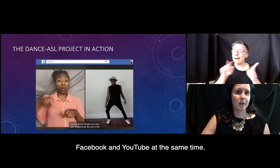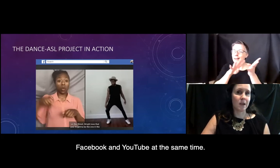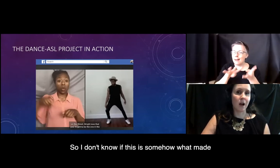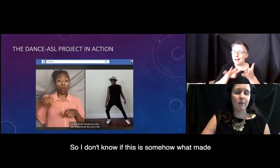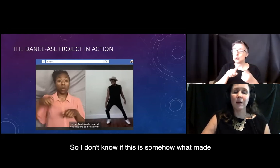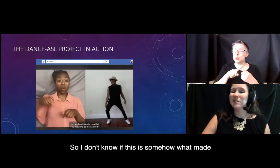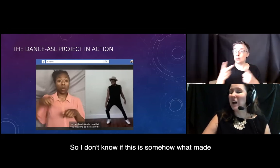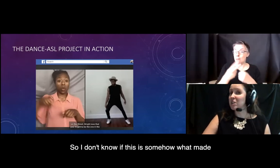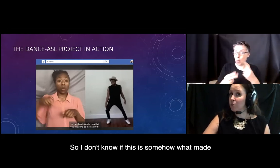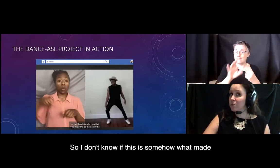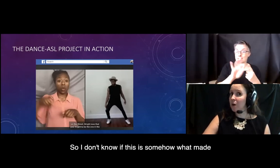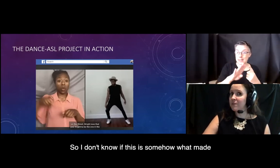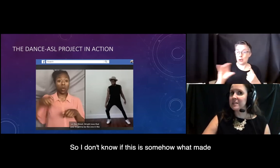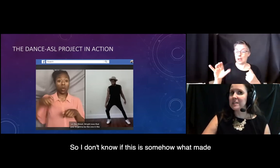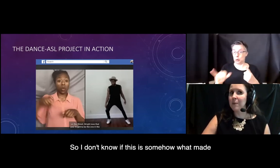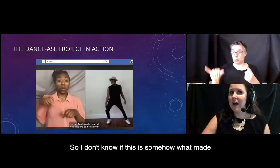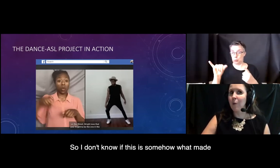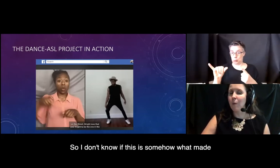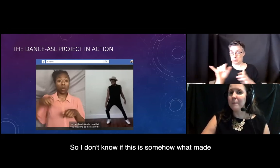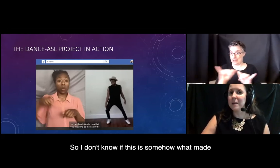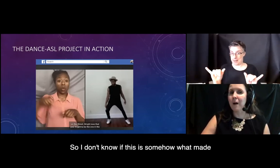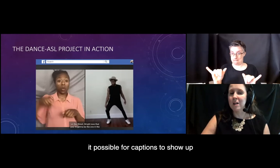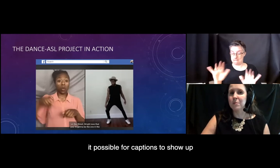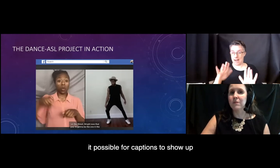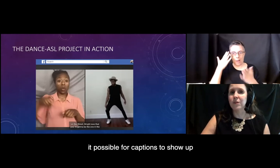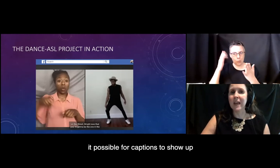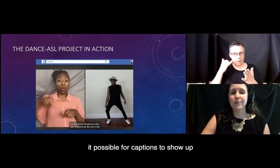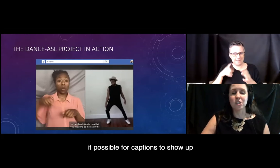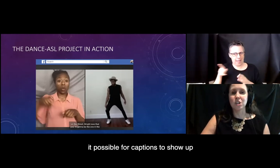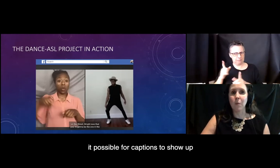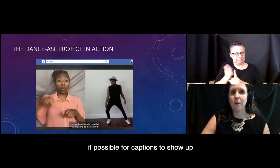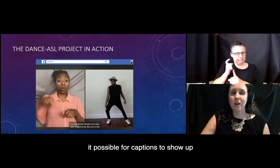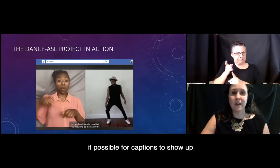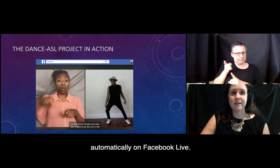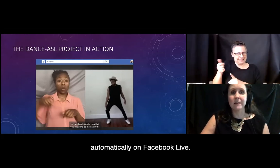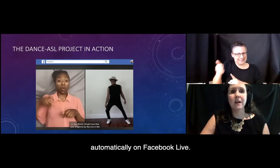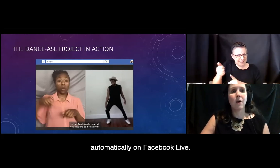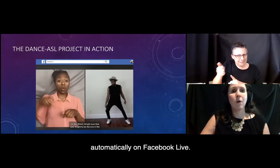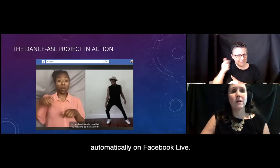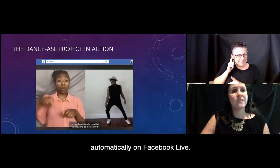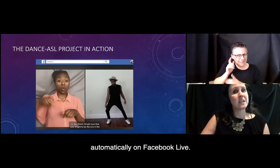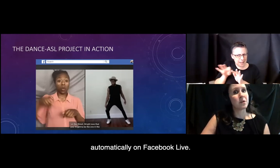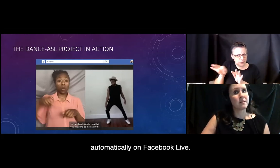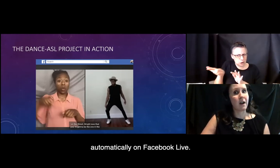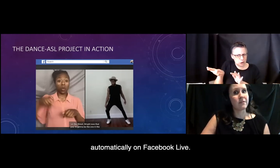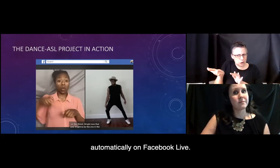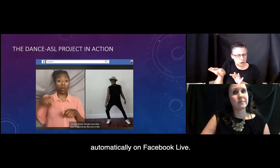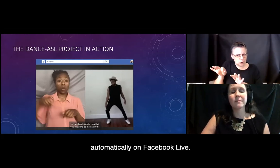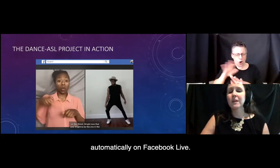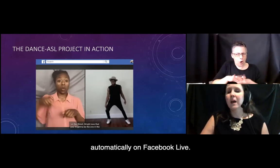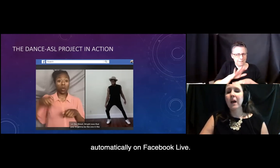at the same time. So I don't know if this is somehow what made it possible for a caption to show up automatically on Facebook